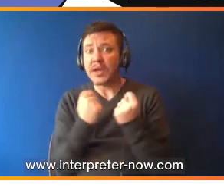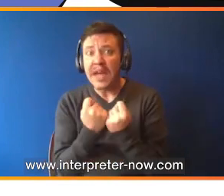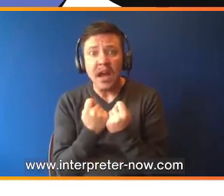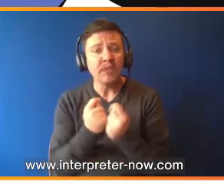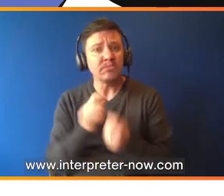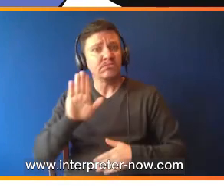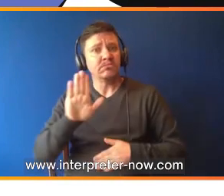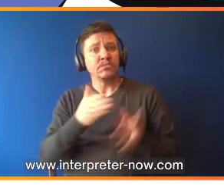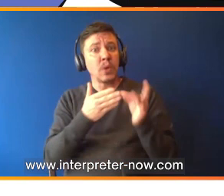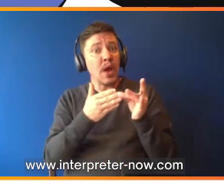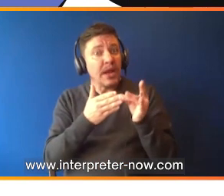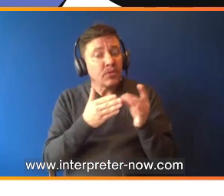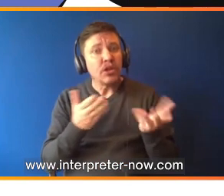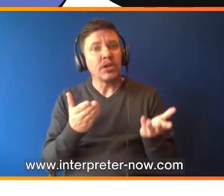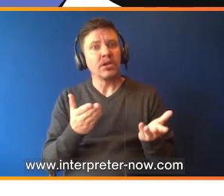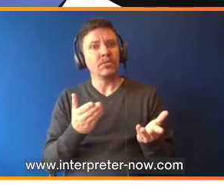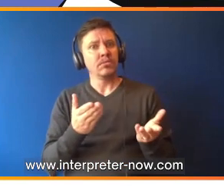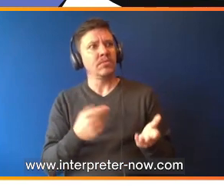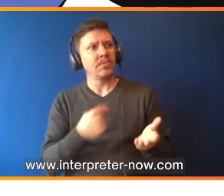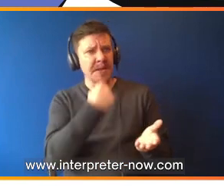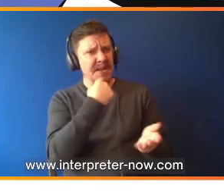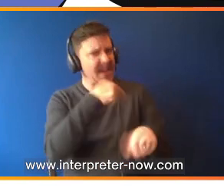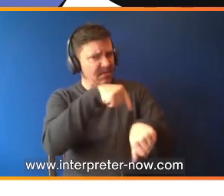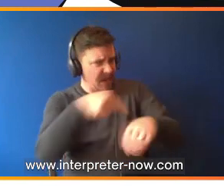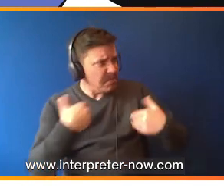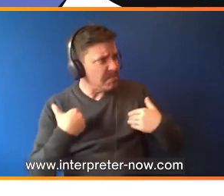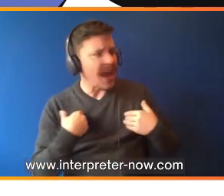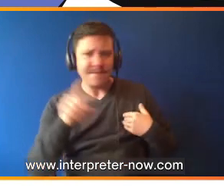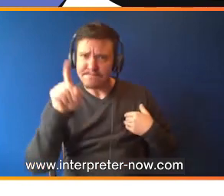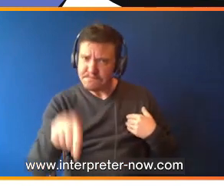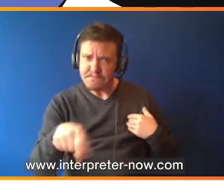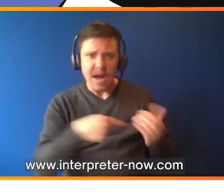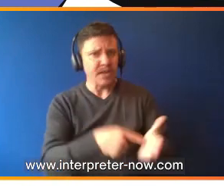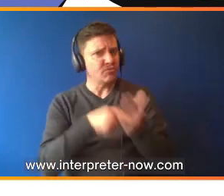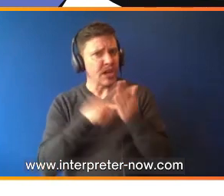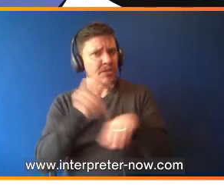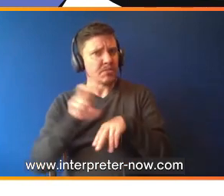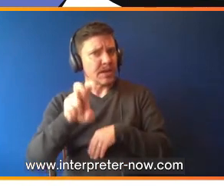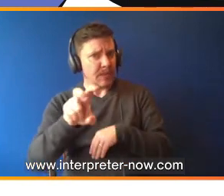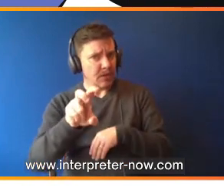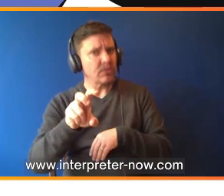And I think there is a system that you haven't a part of the system that you haven't mentioned yet is